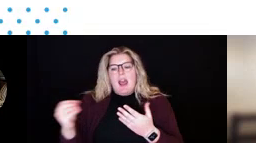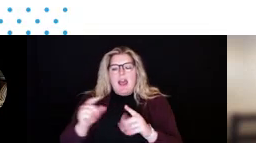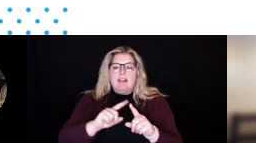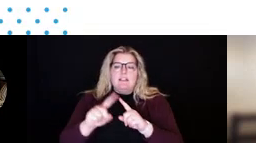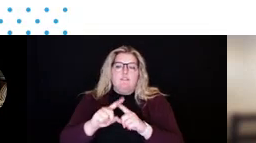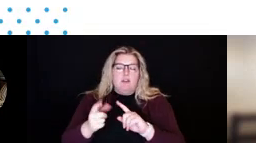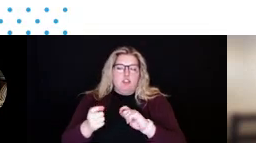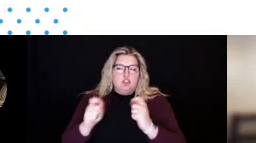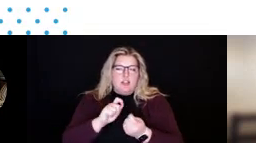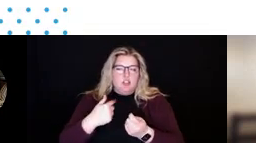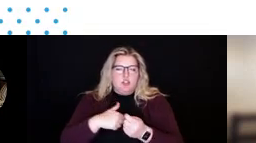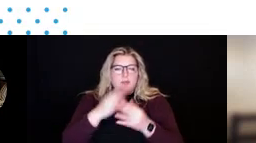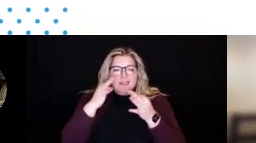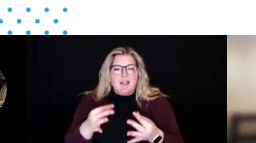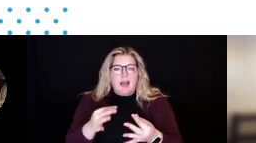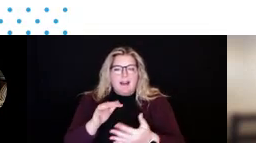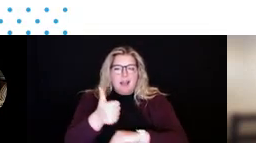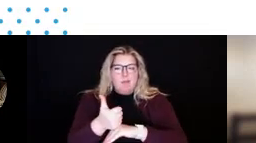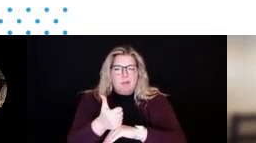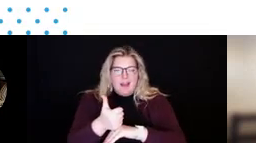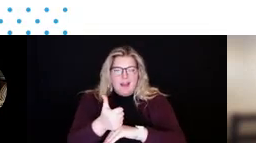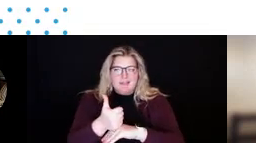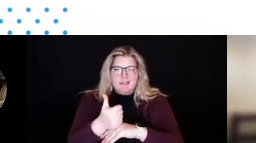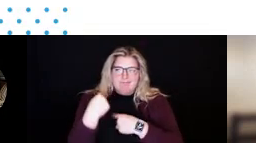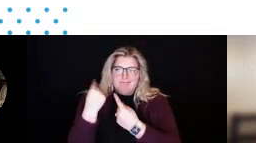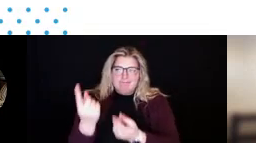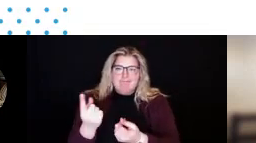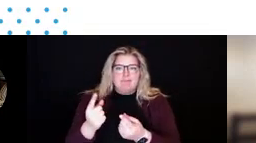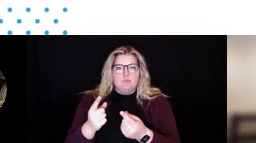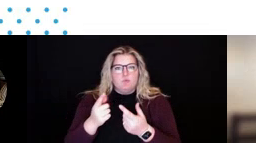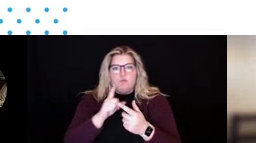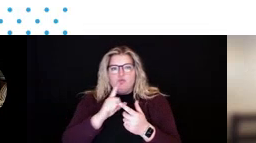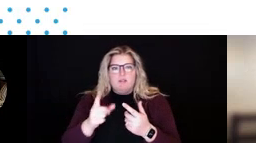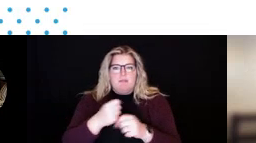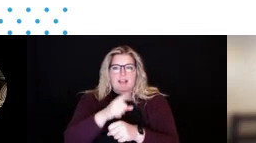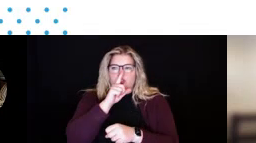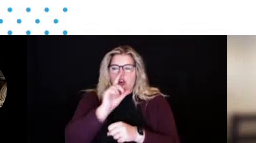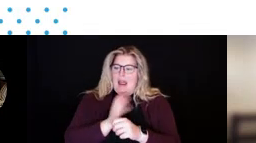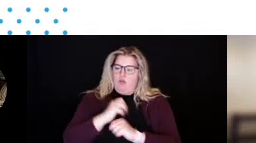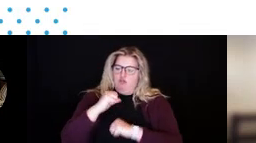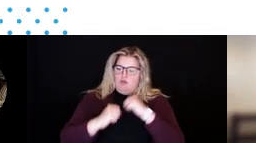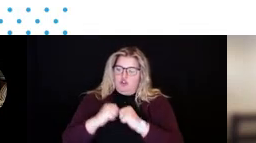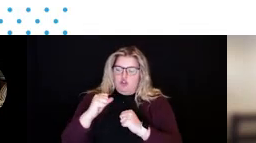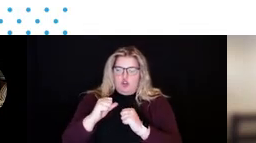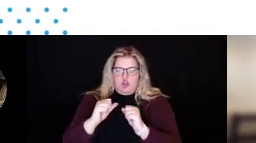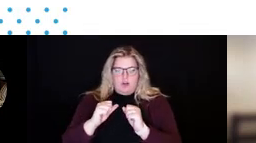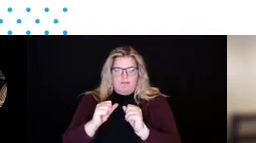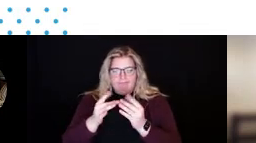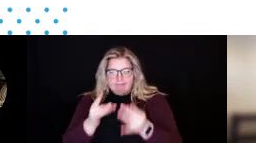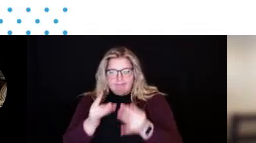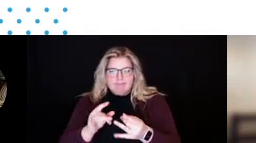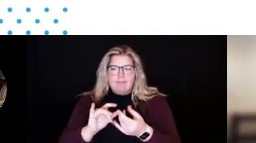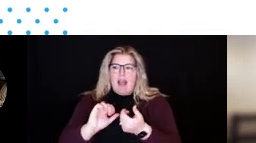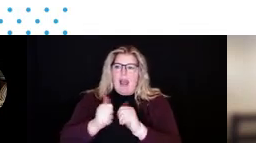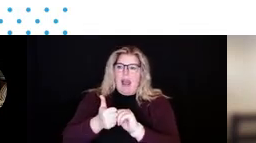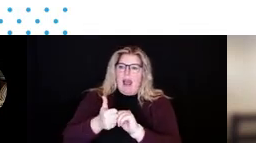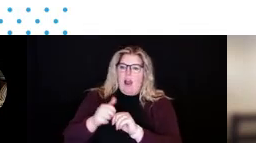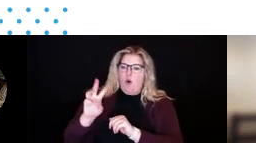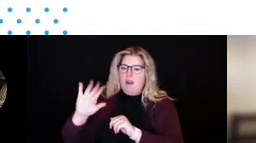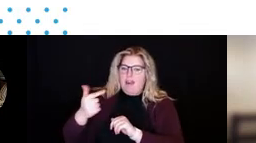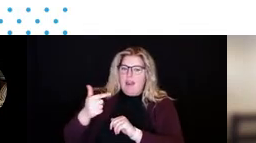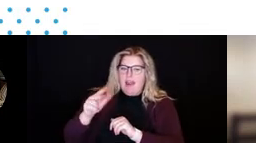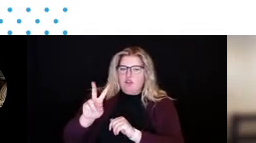made along the way to really fine tune and start to develop a structure for how we implement this into our project